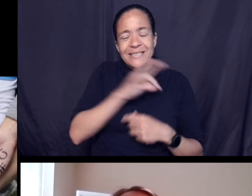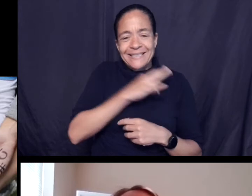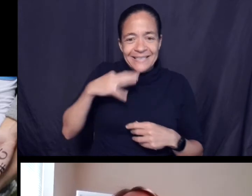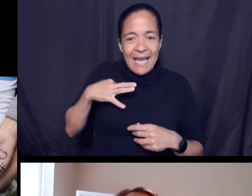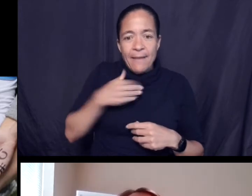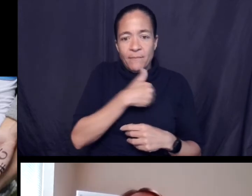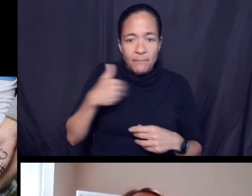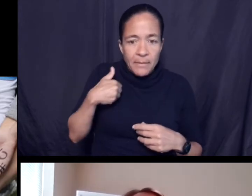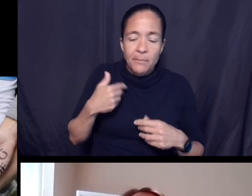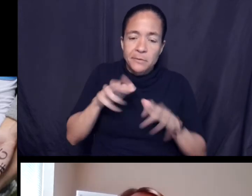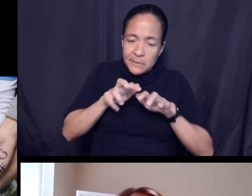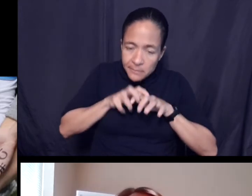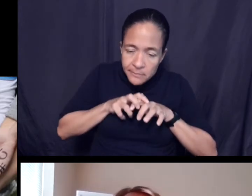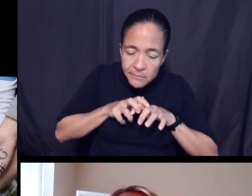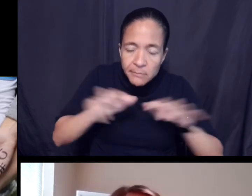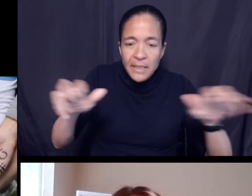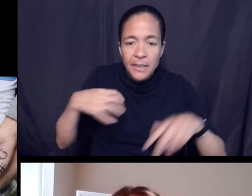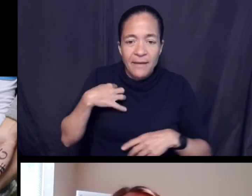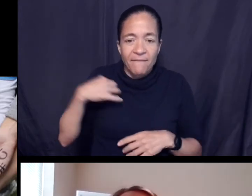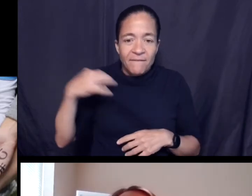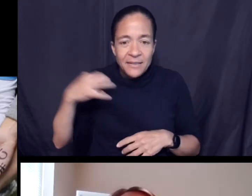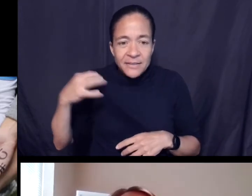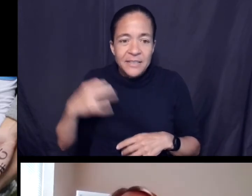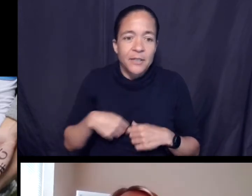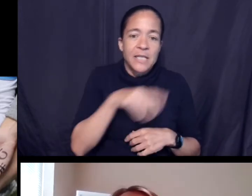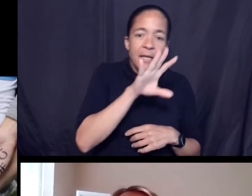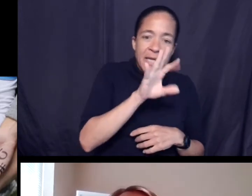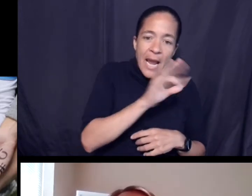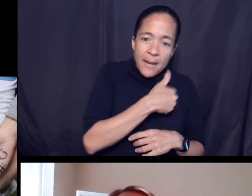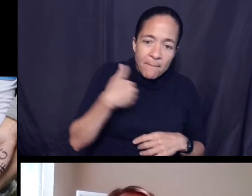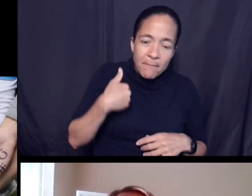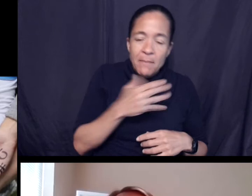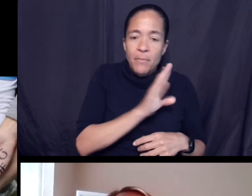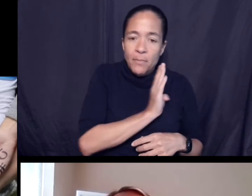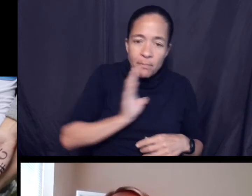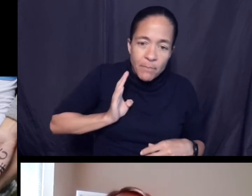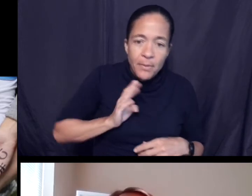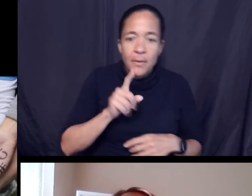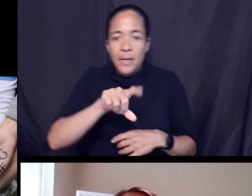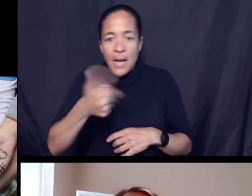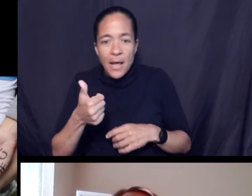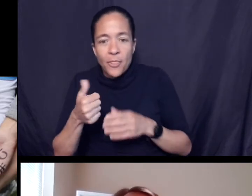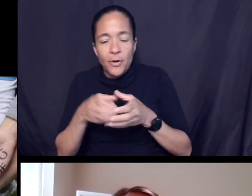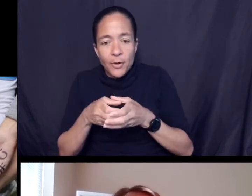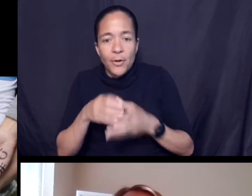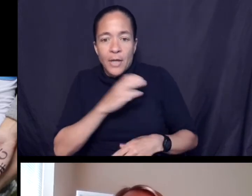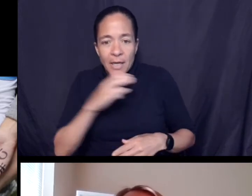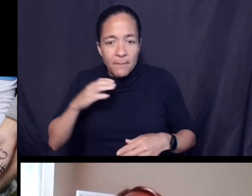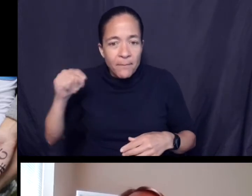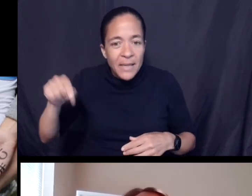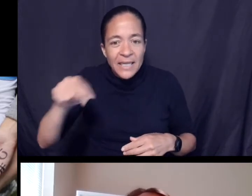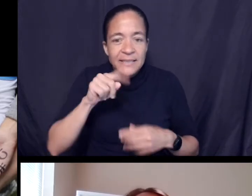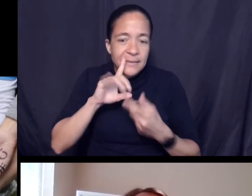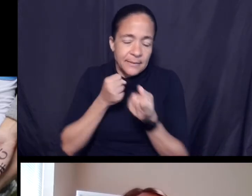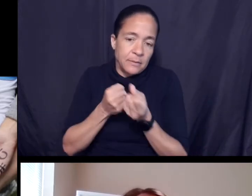a vast number of volunteers and a 9-member board and a scientific advisory committee and other committees too that support our work. And